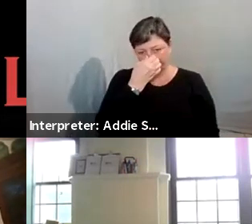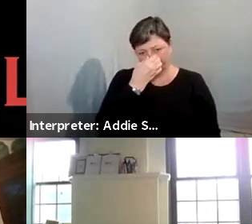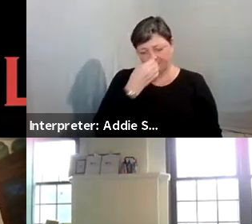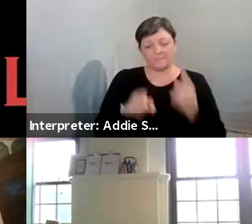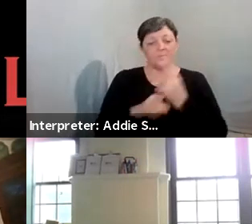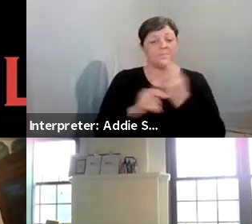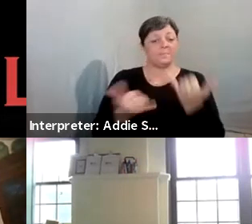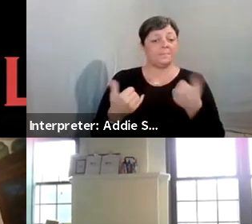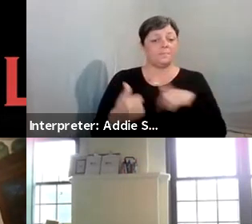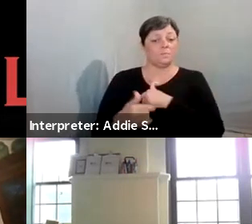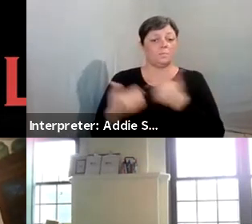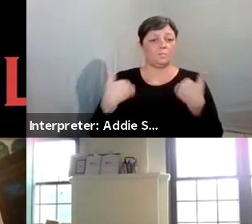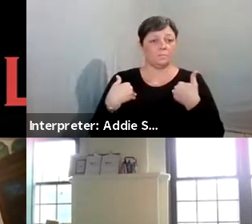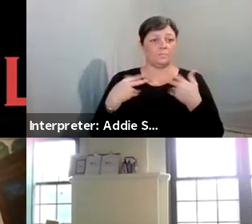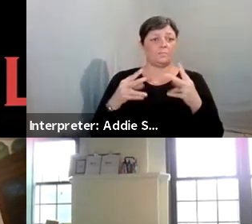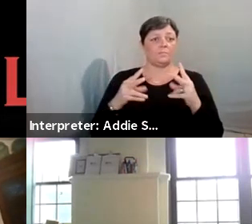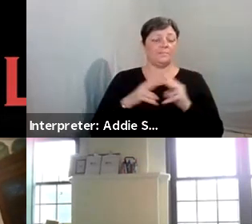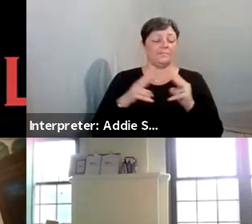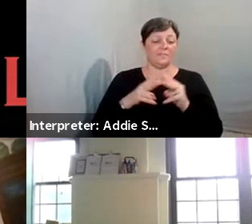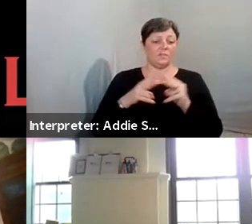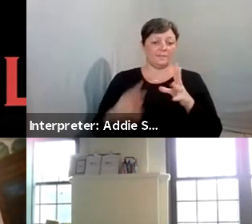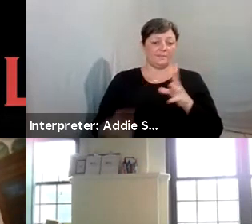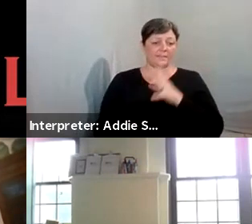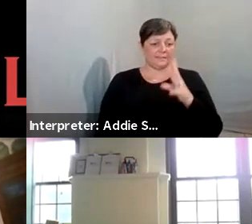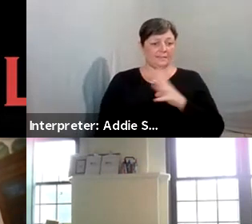have a very fancy